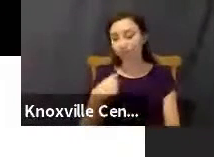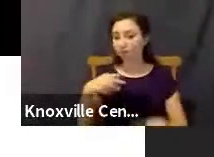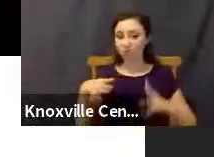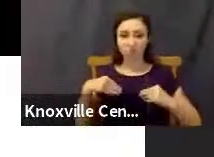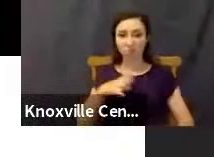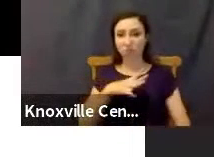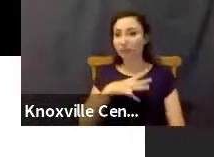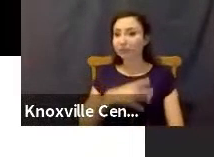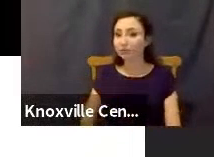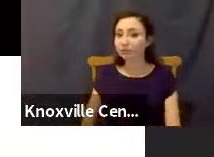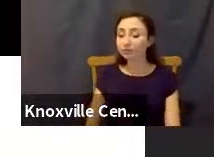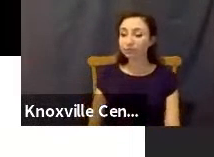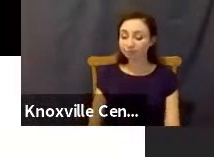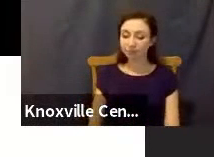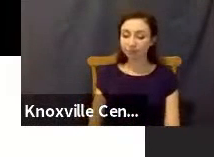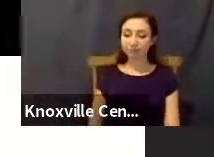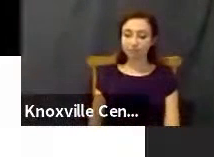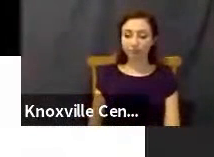with that.